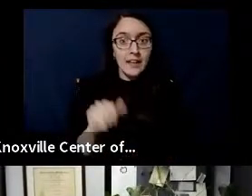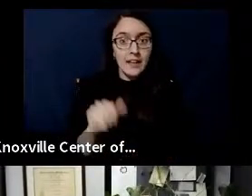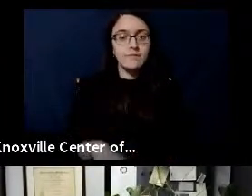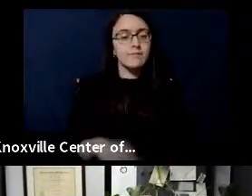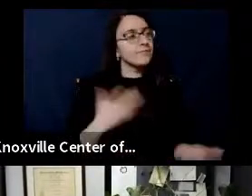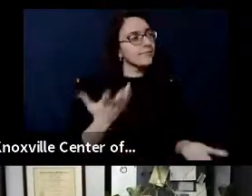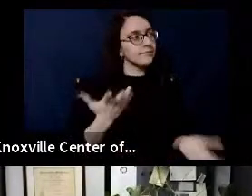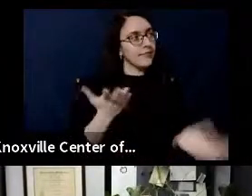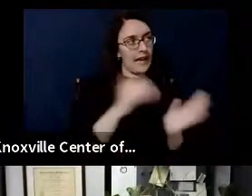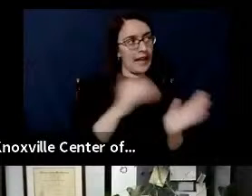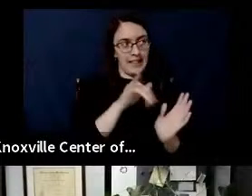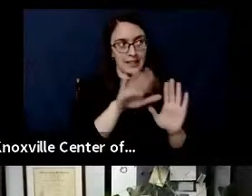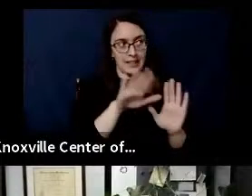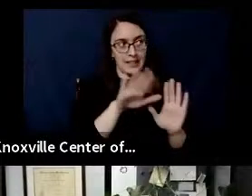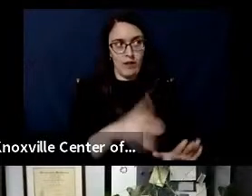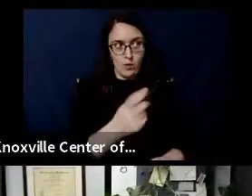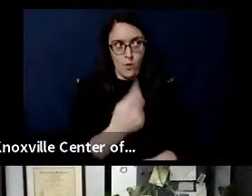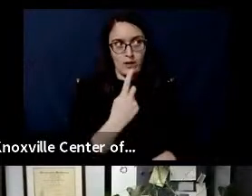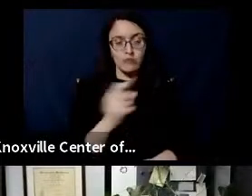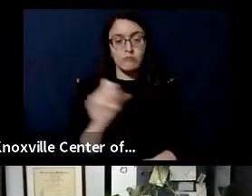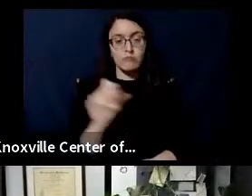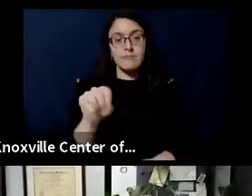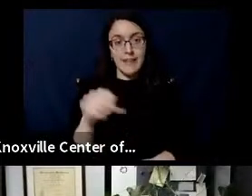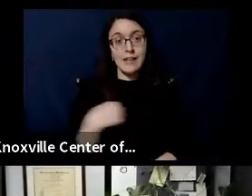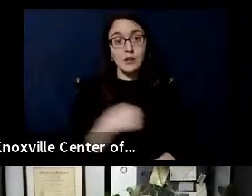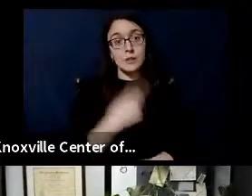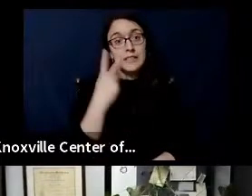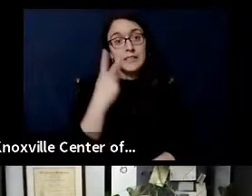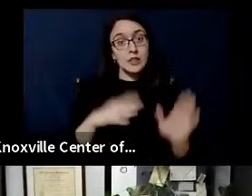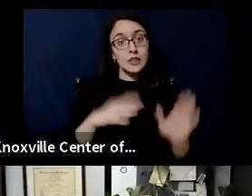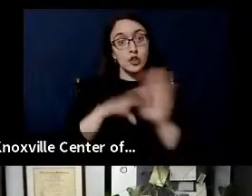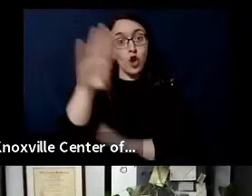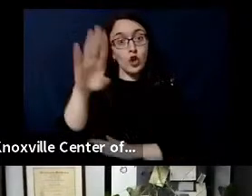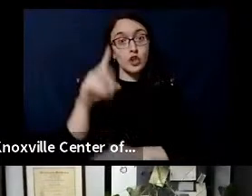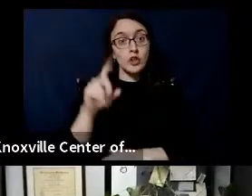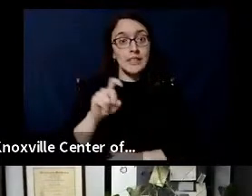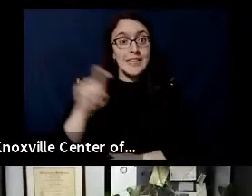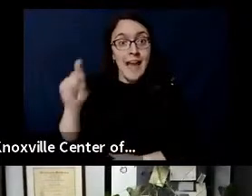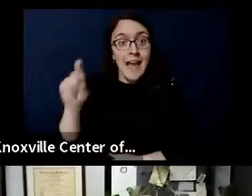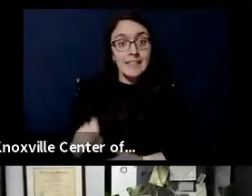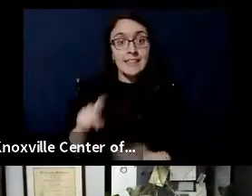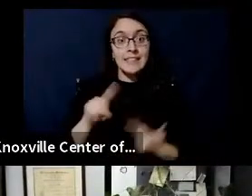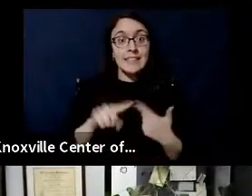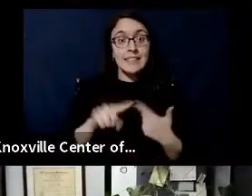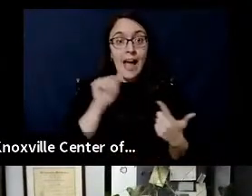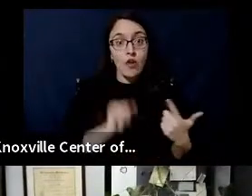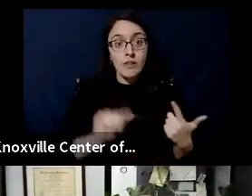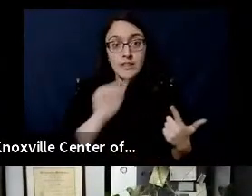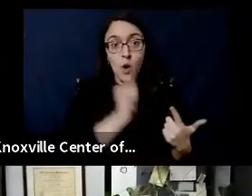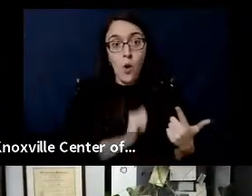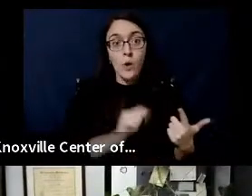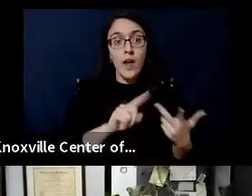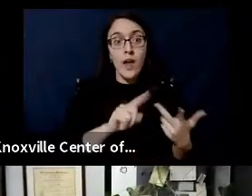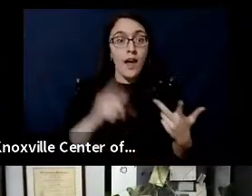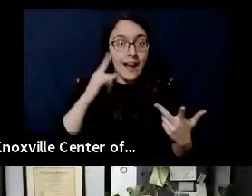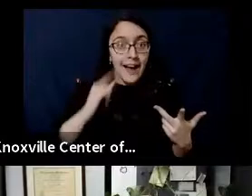Again, an excellent question. So yes, we are seeing surges in Texas. We're seeing surges in Arizona,